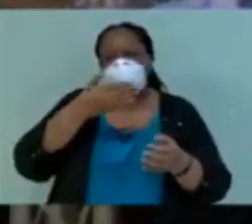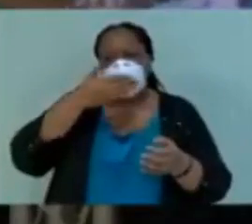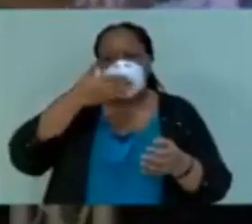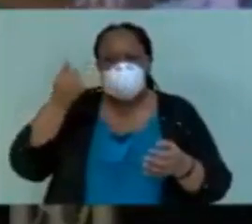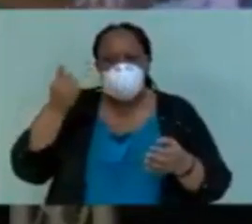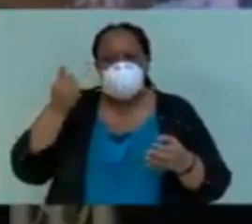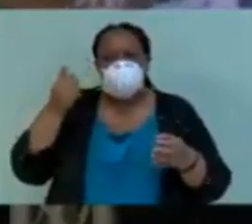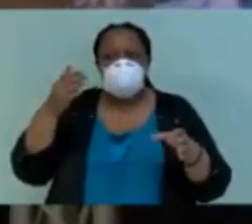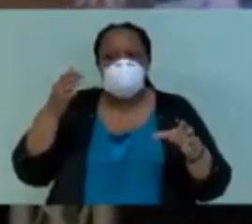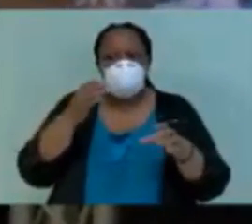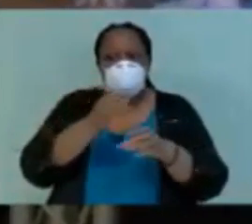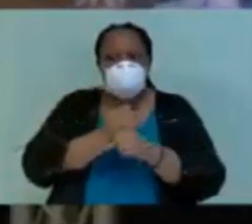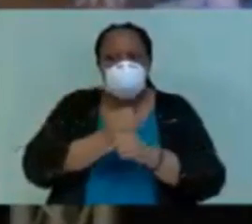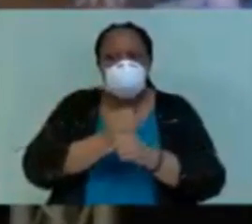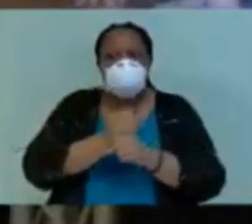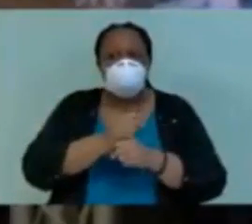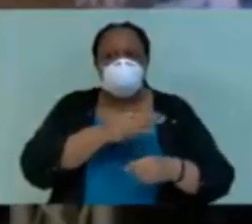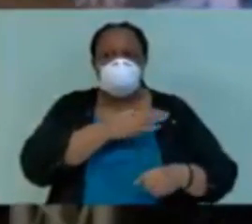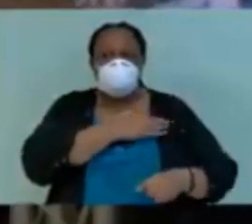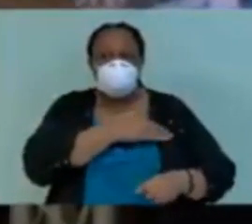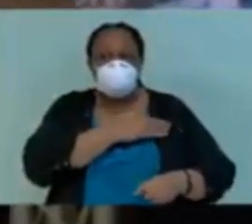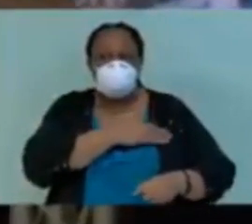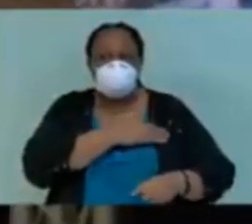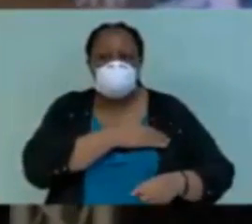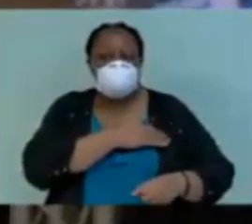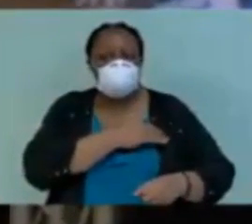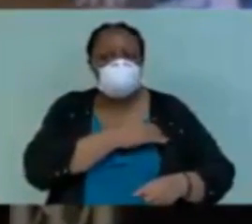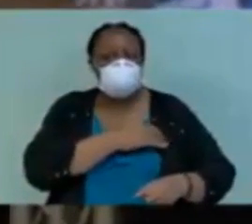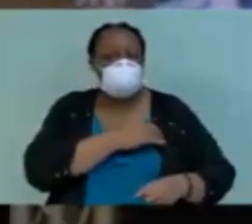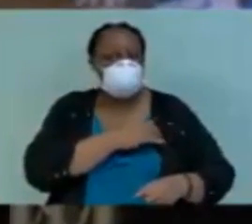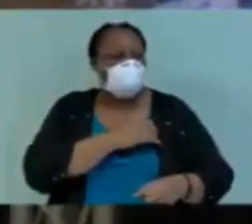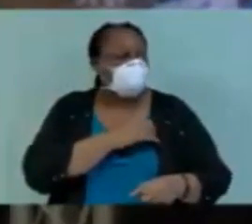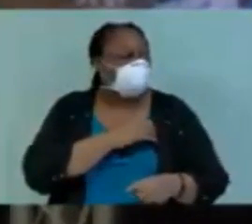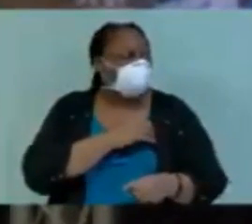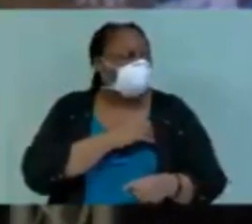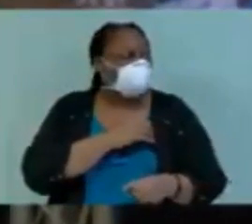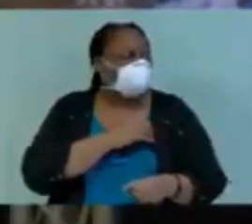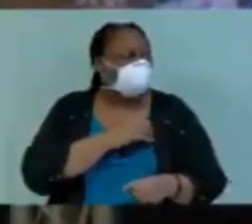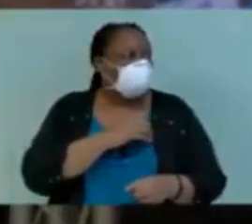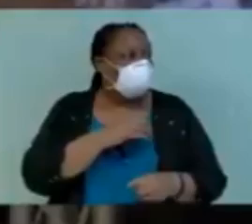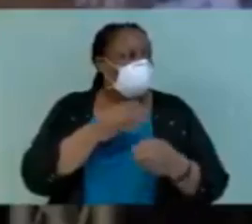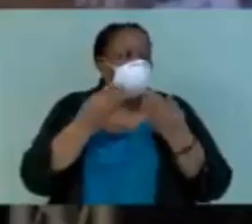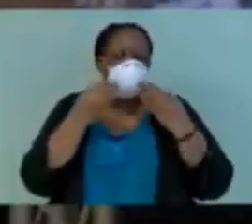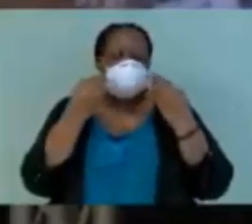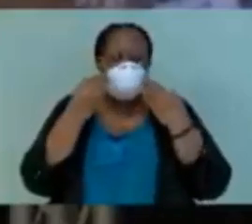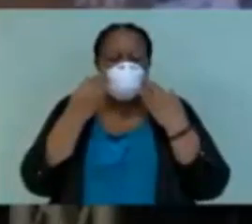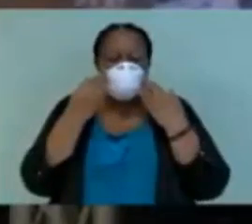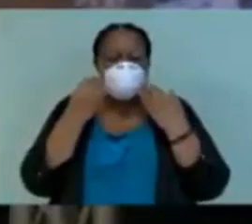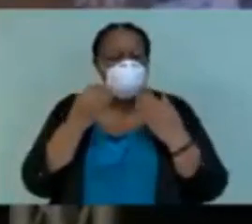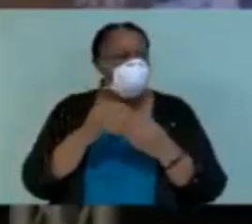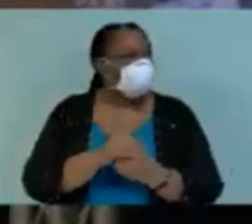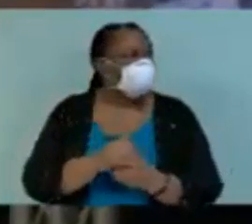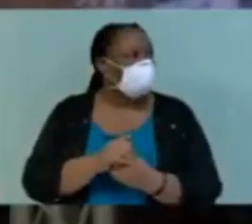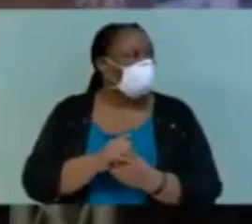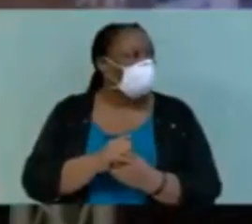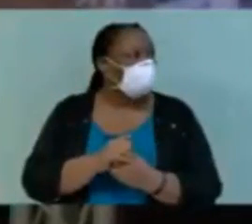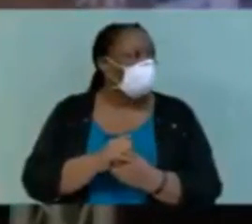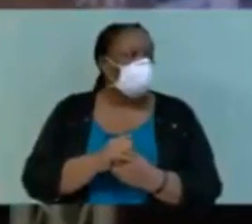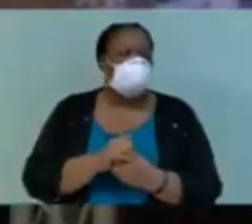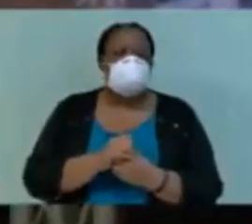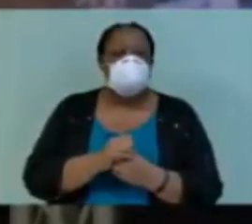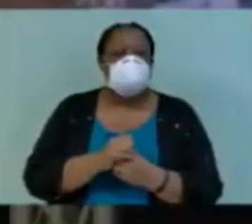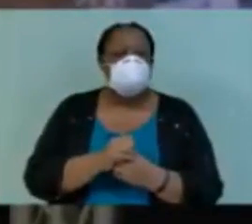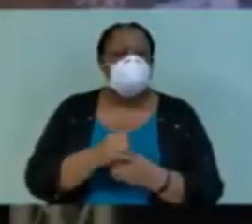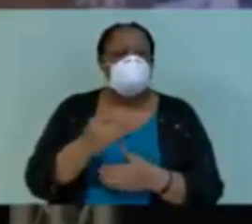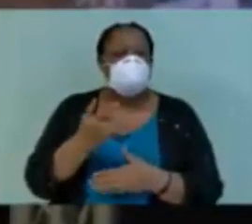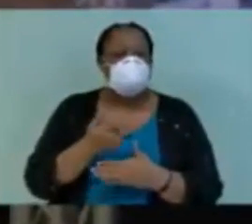Kindly explain the following. A. How effective are cloth masks in protecting